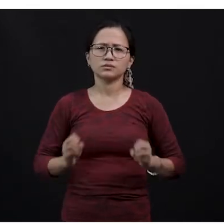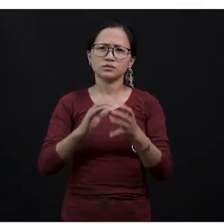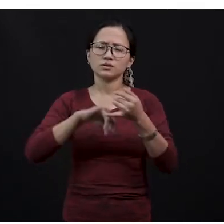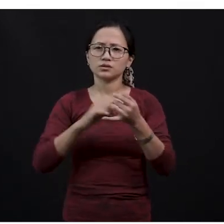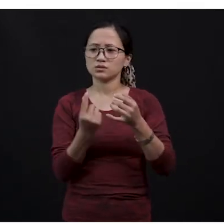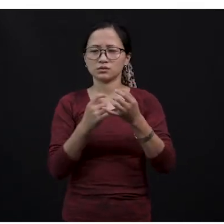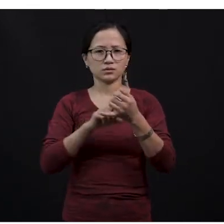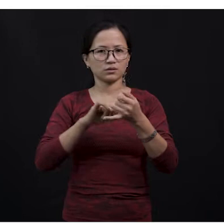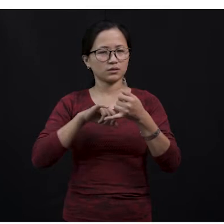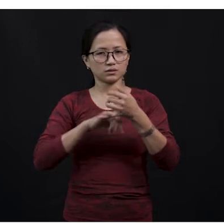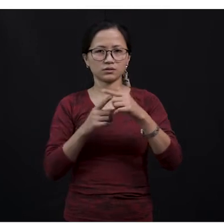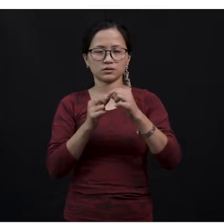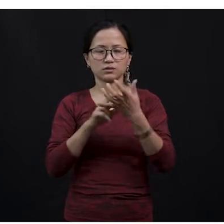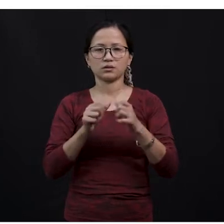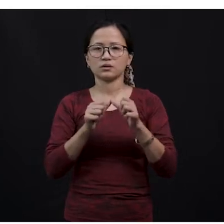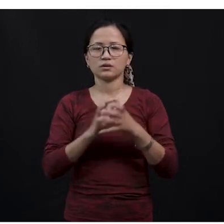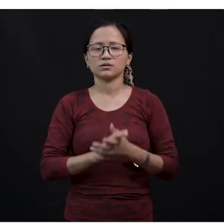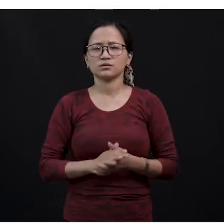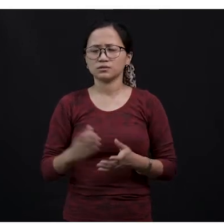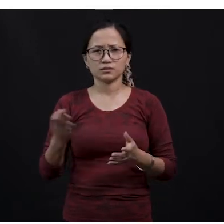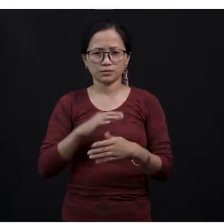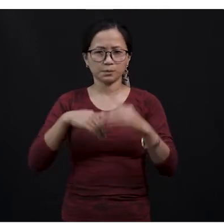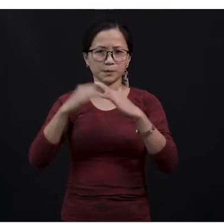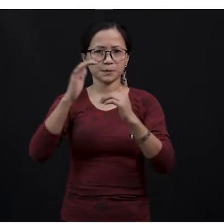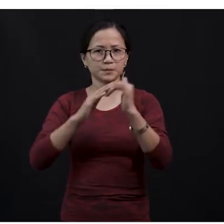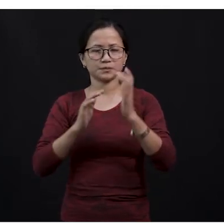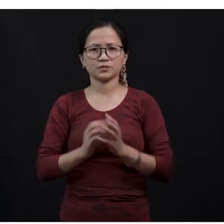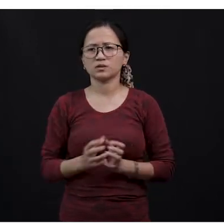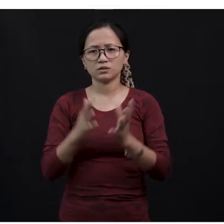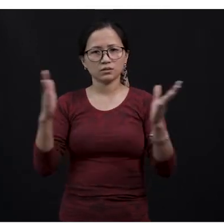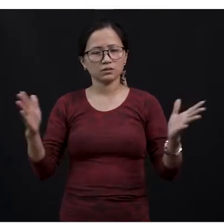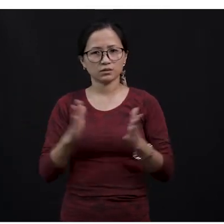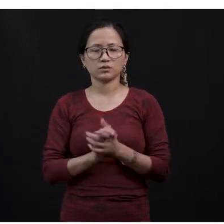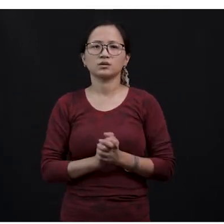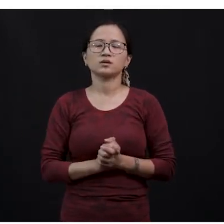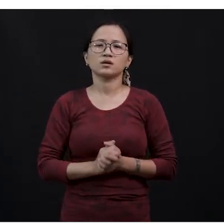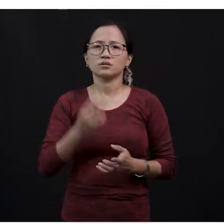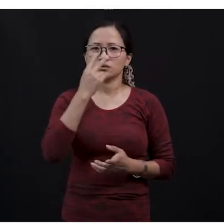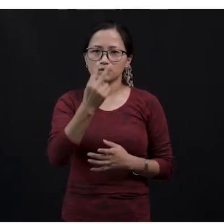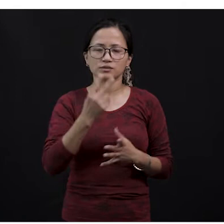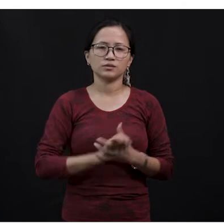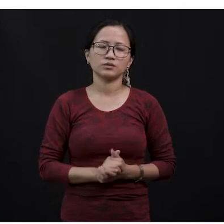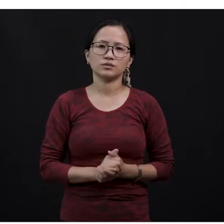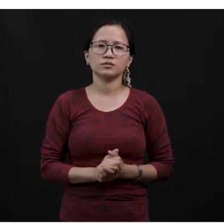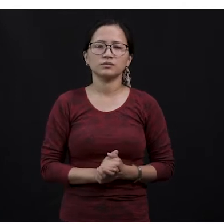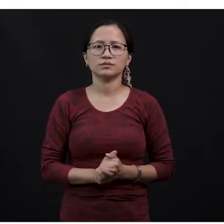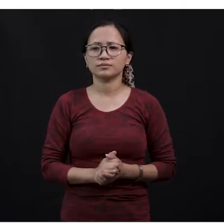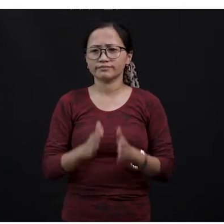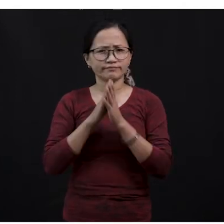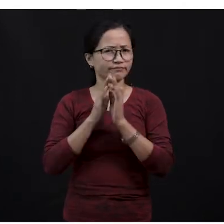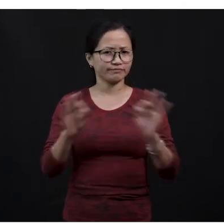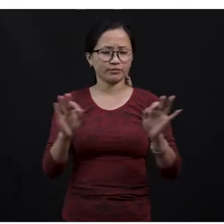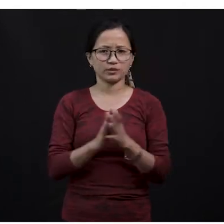were revenue structures that were built, a lot of bloodshed. We also saw that there was no